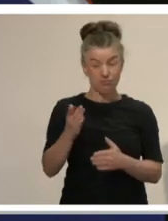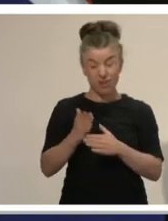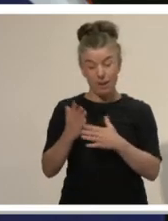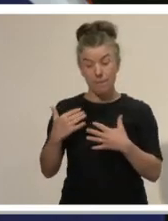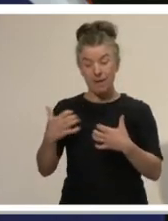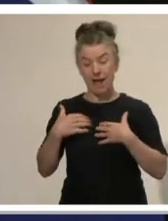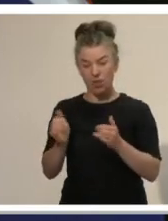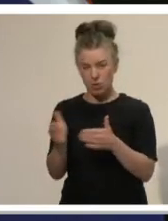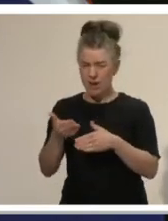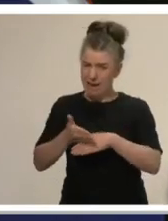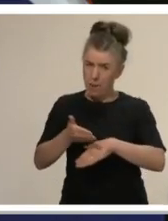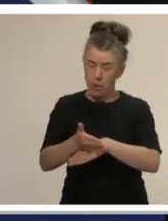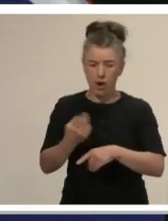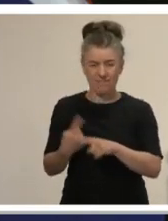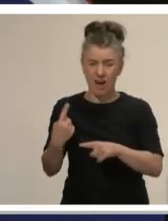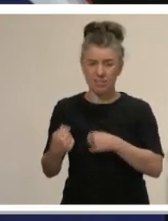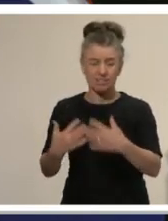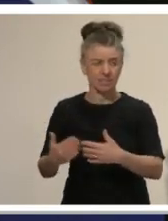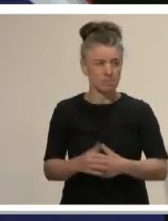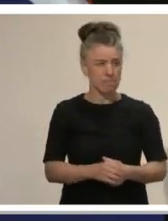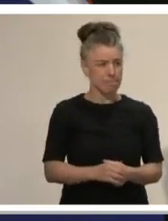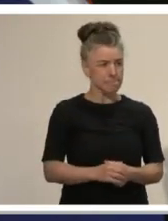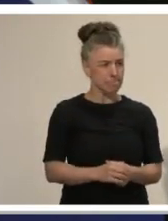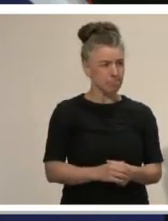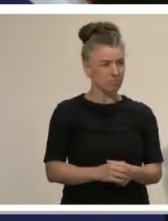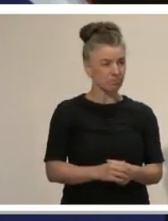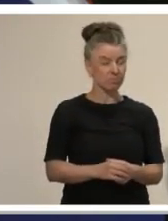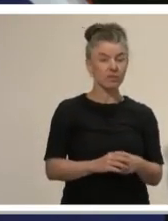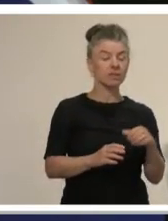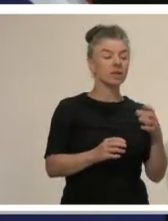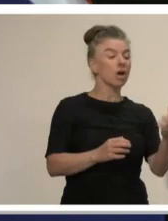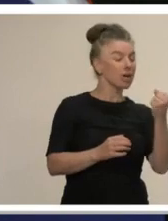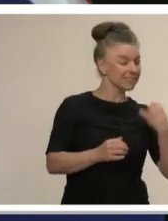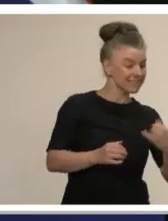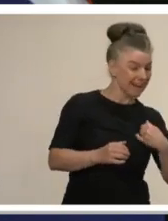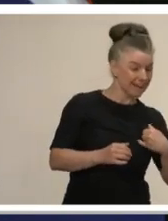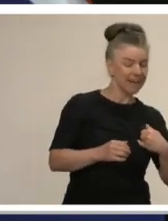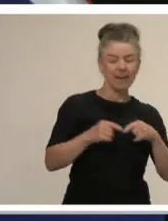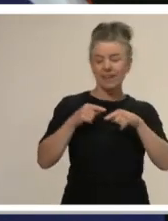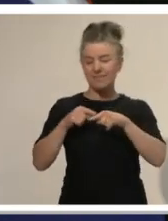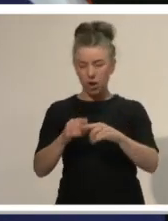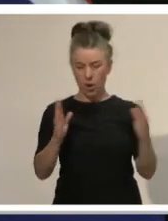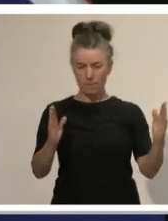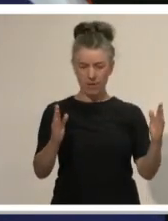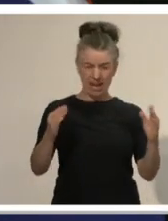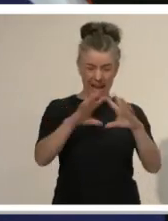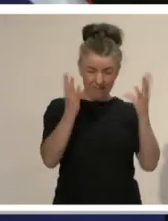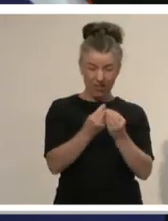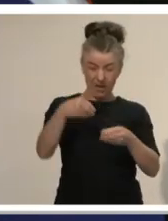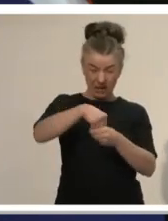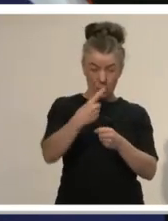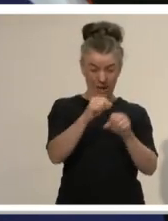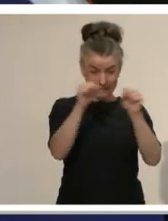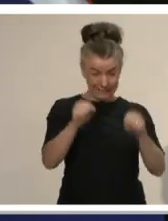very quickly. Ability across that system from infection to contact. Yes. To have that in one system having that